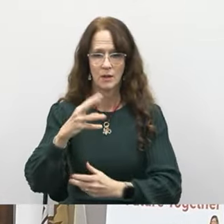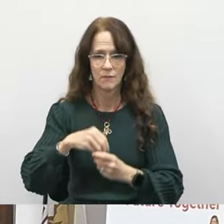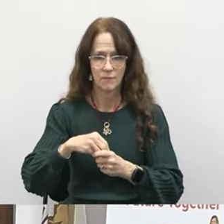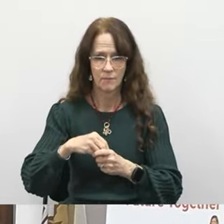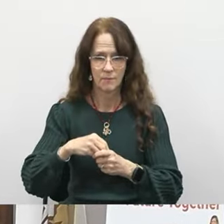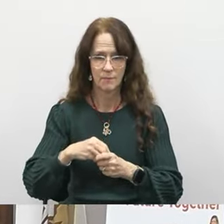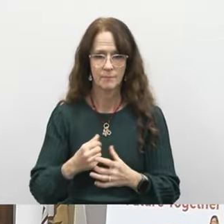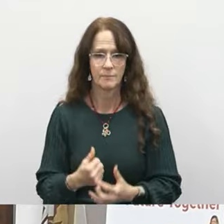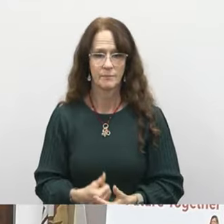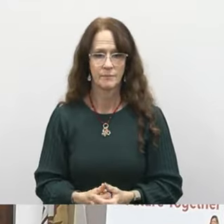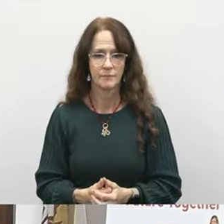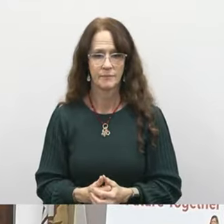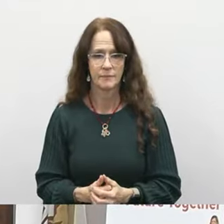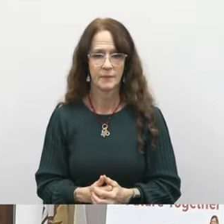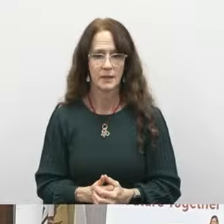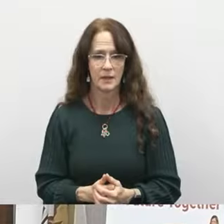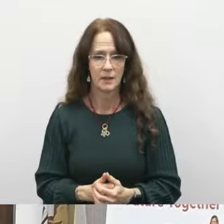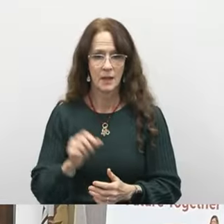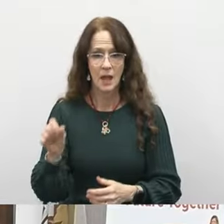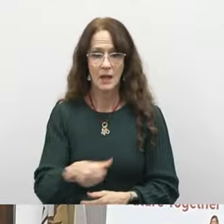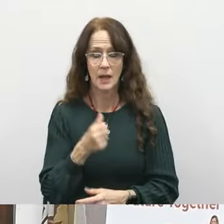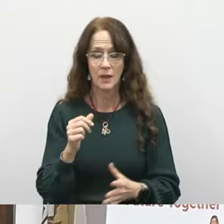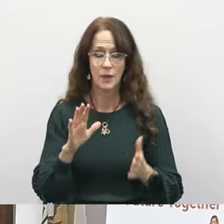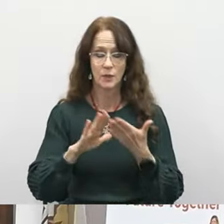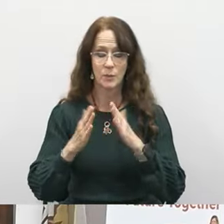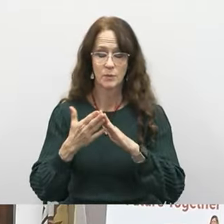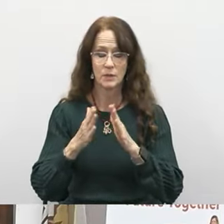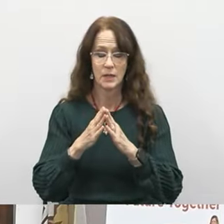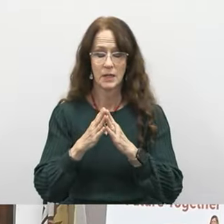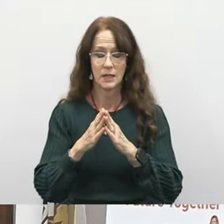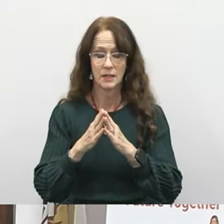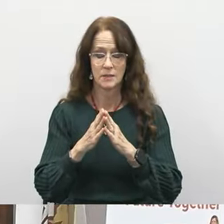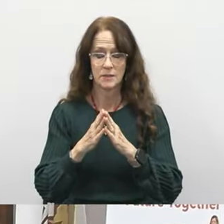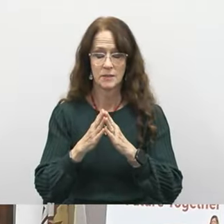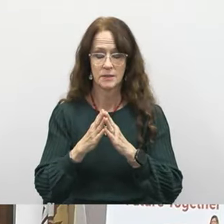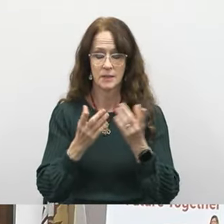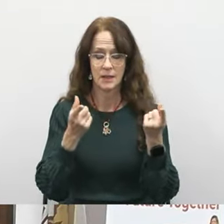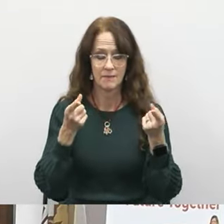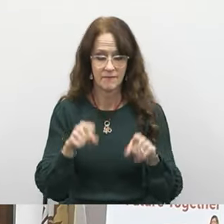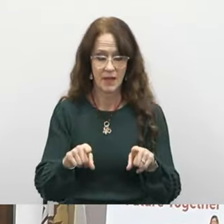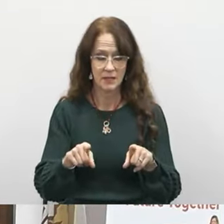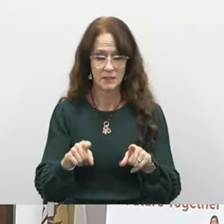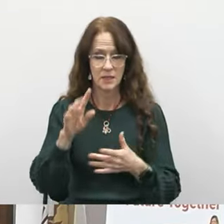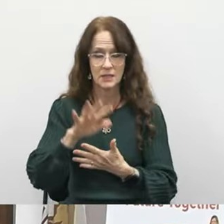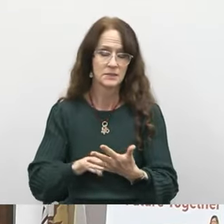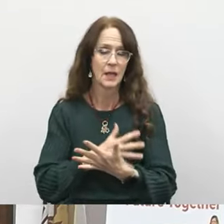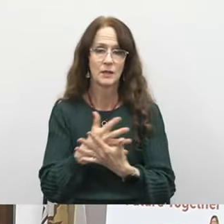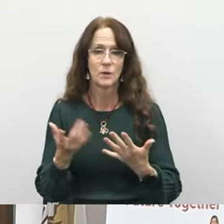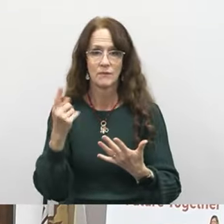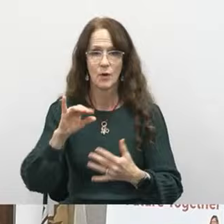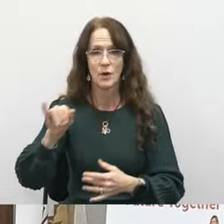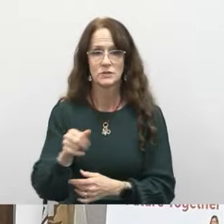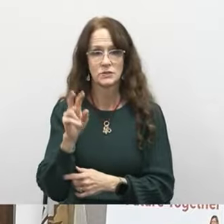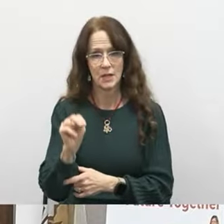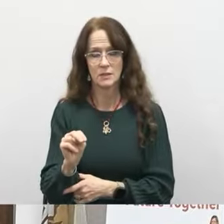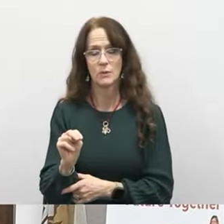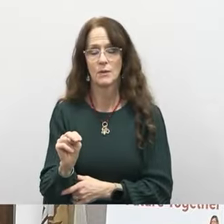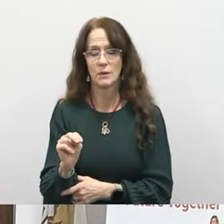have another community engagement event scheduled for